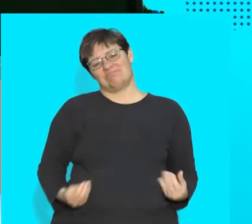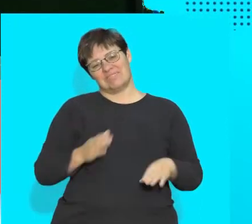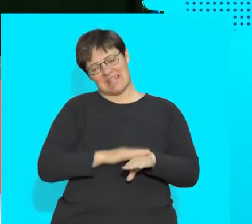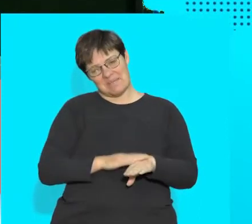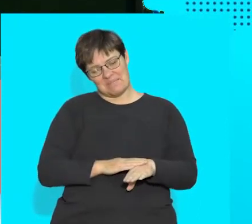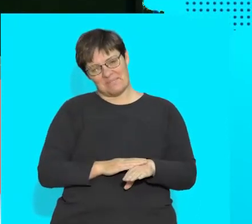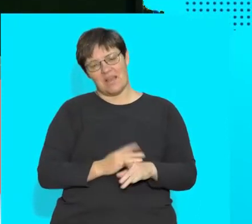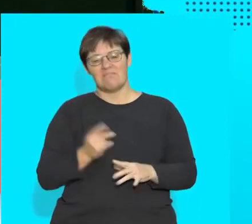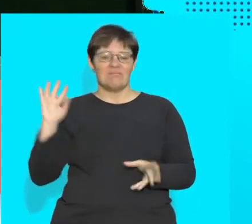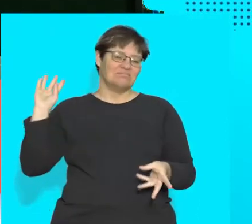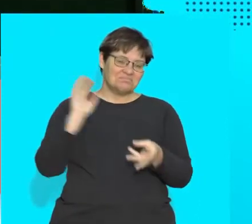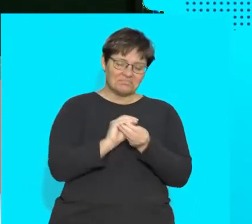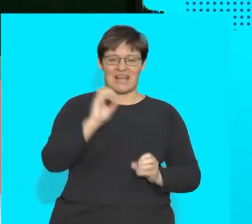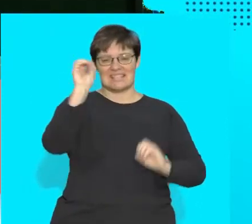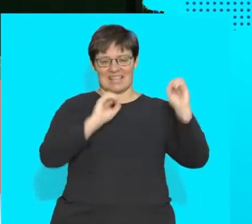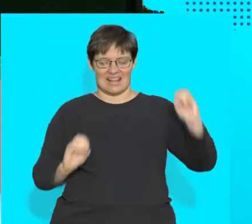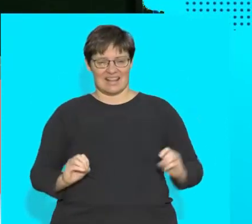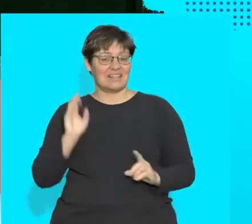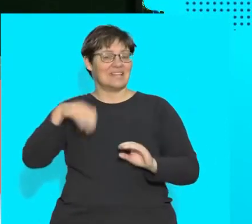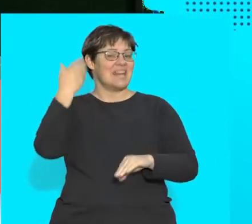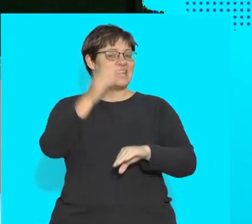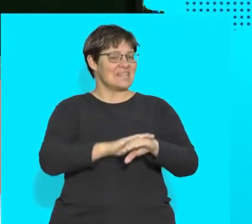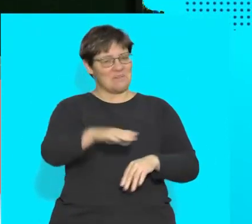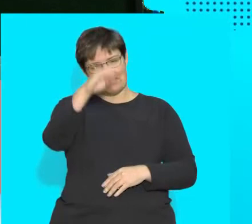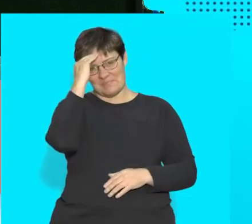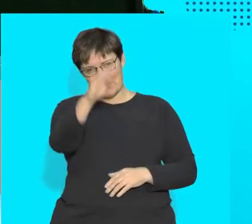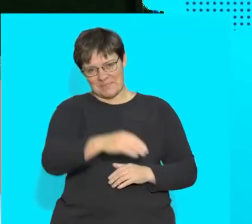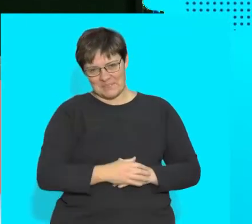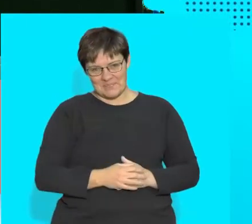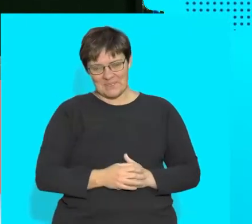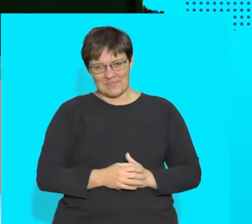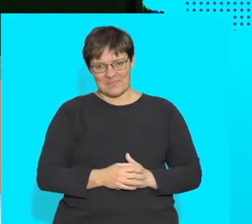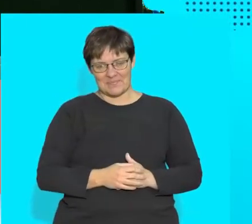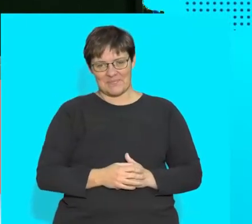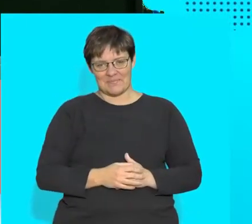to have time for in recapping the cell. Until next time, cheerio, bye.